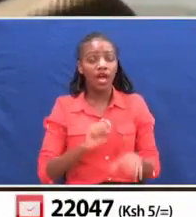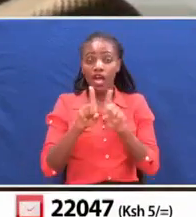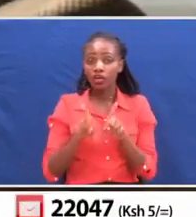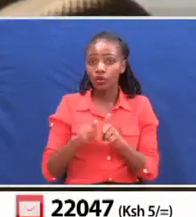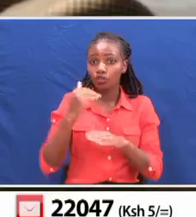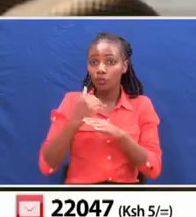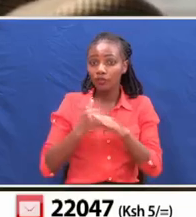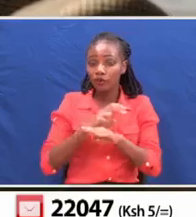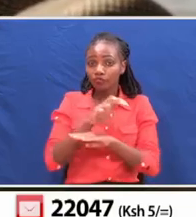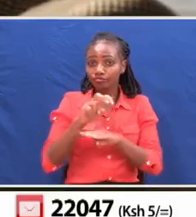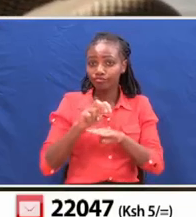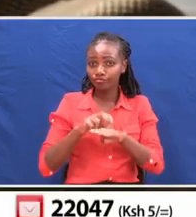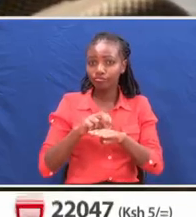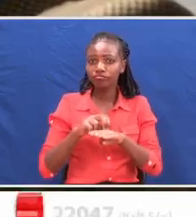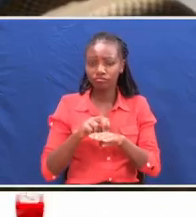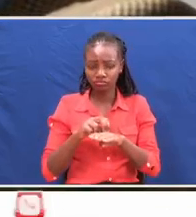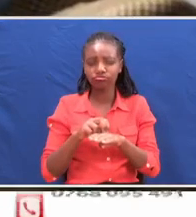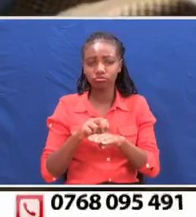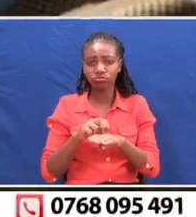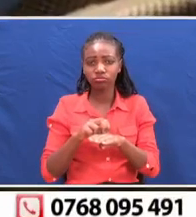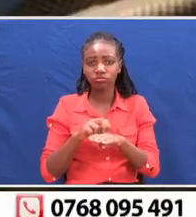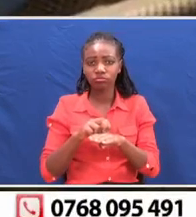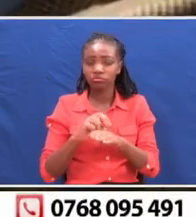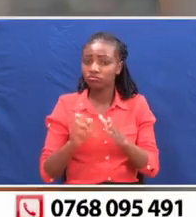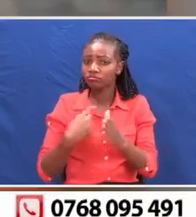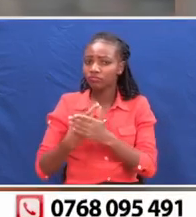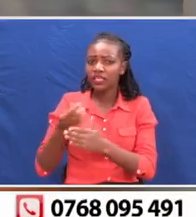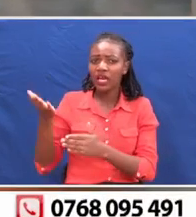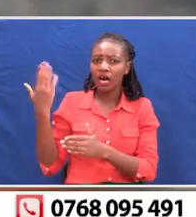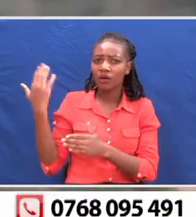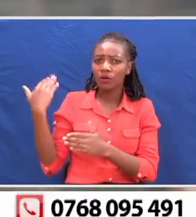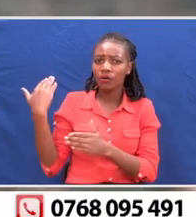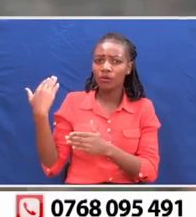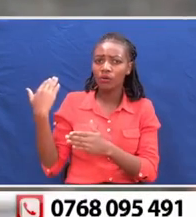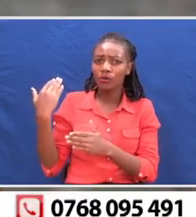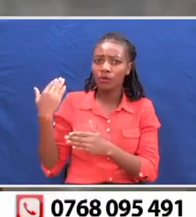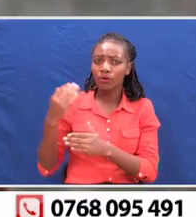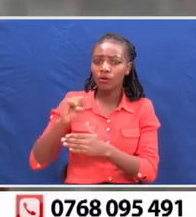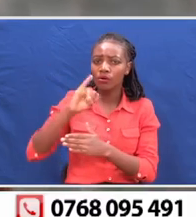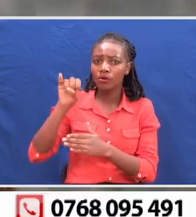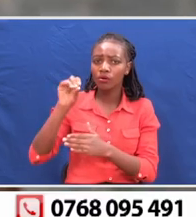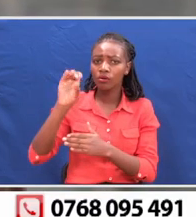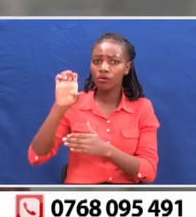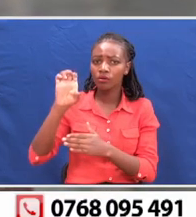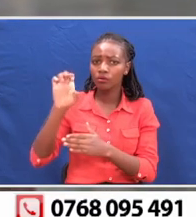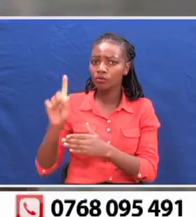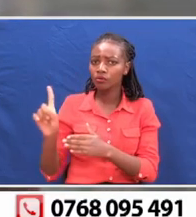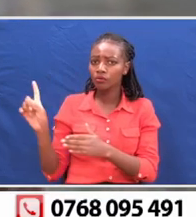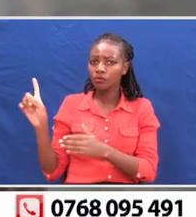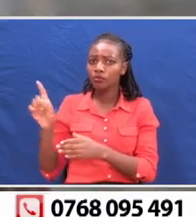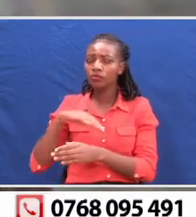the nation recovered from Kabaka's sudden death, former presidential candidate Joe Nyaga succumbed to COVID-19.